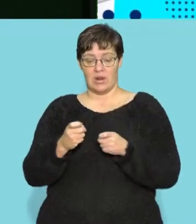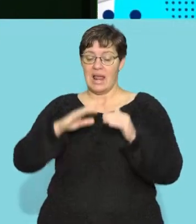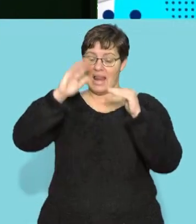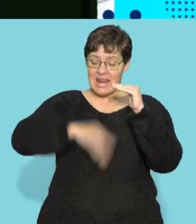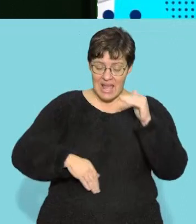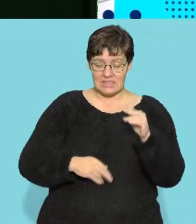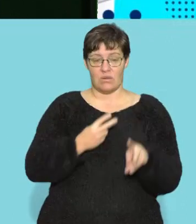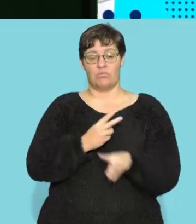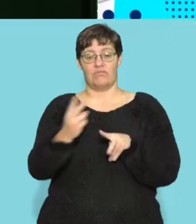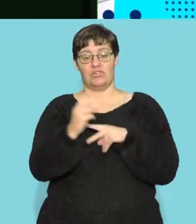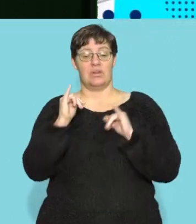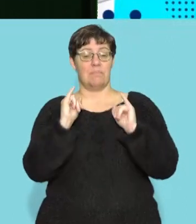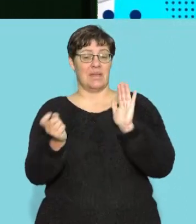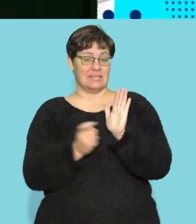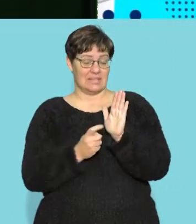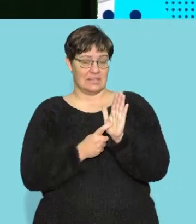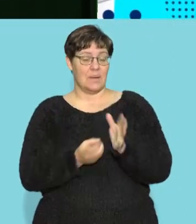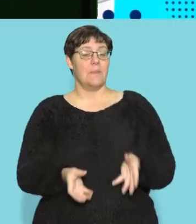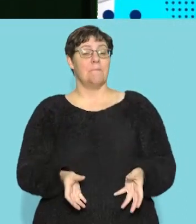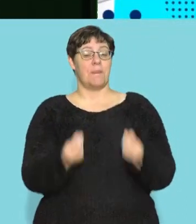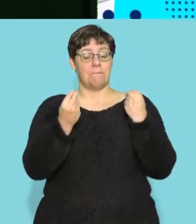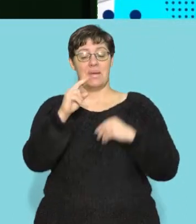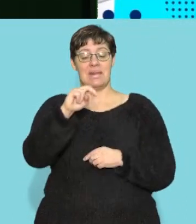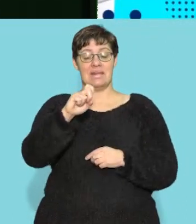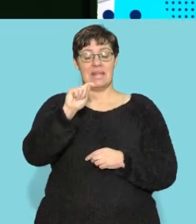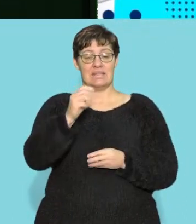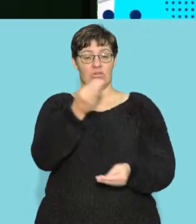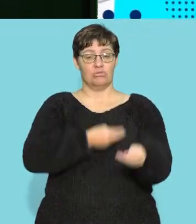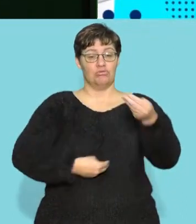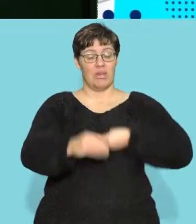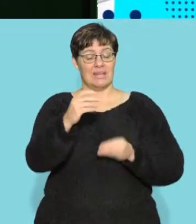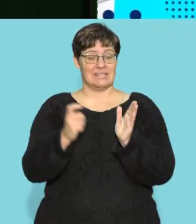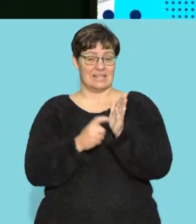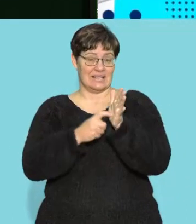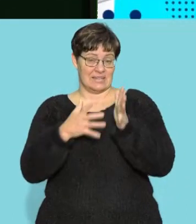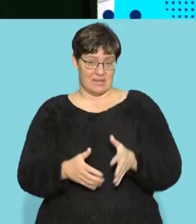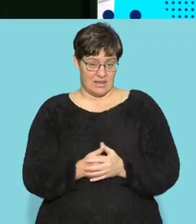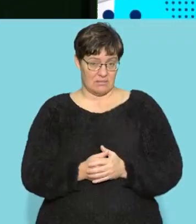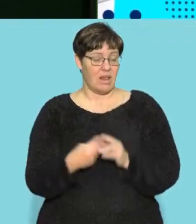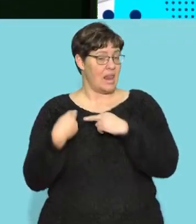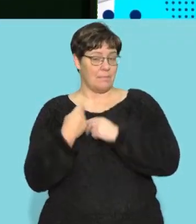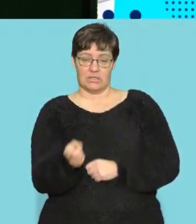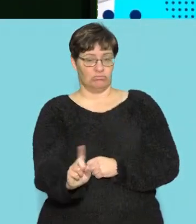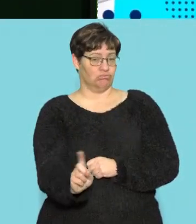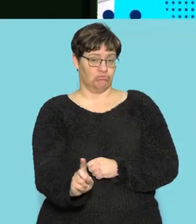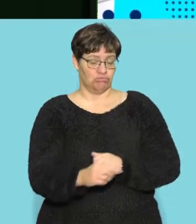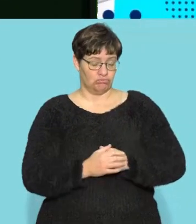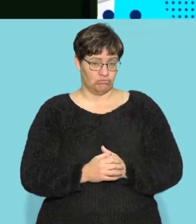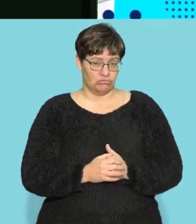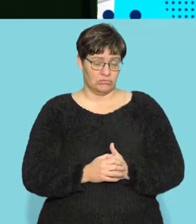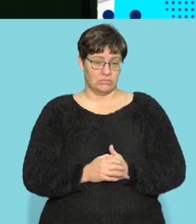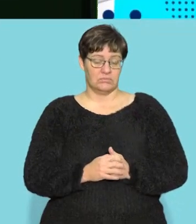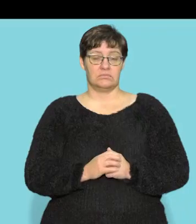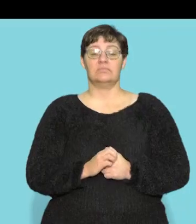debts gives you net trade debtors. So it is not a liability. Therefore, this